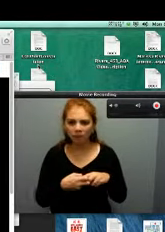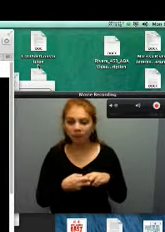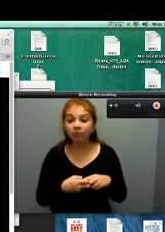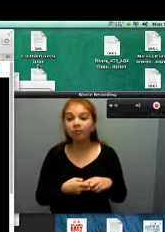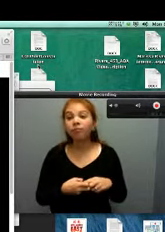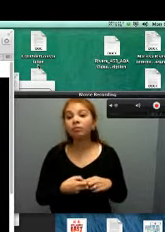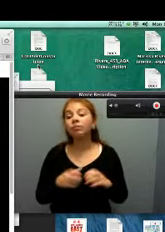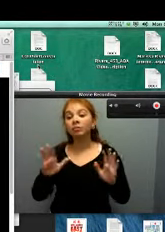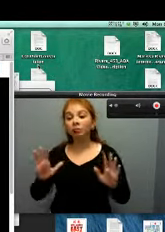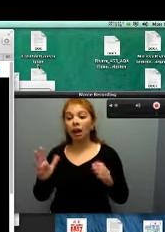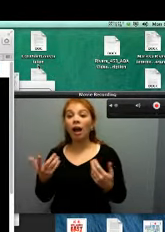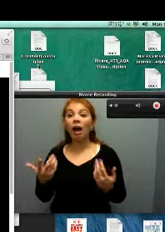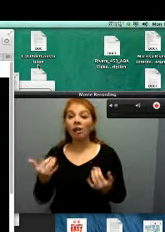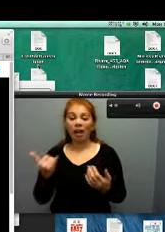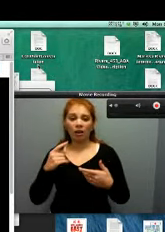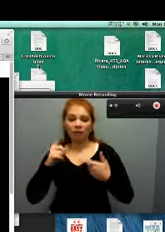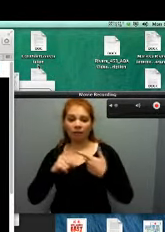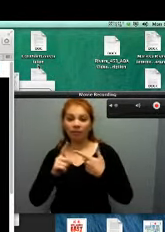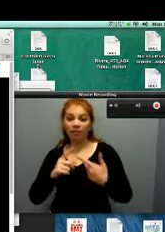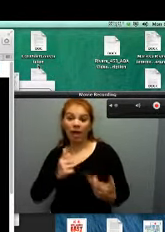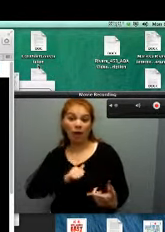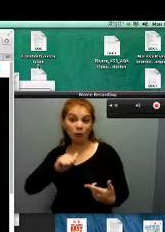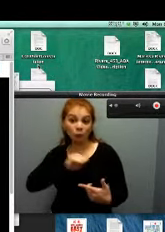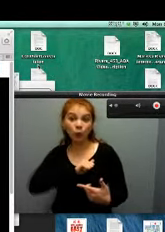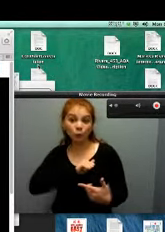How about their attitude?